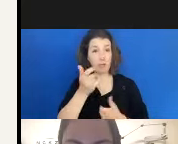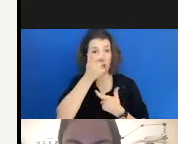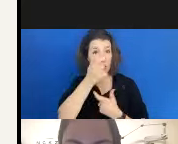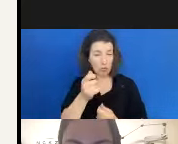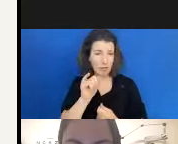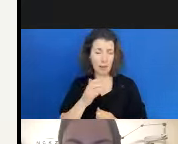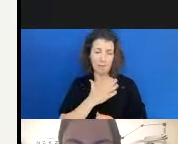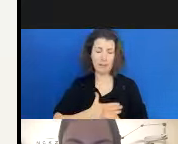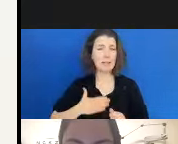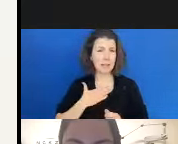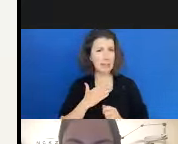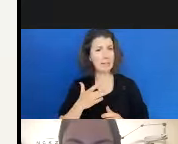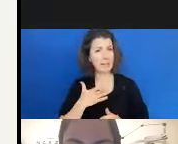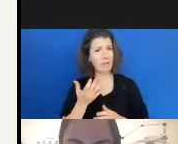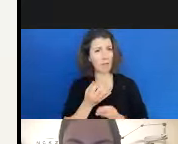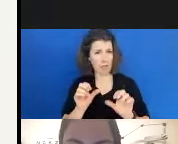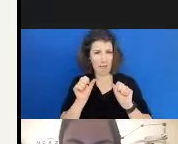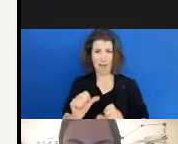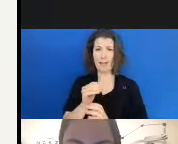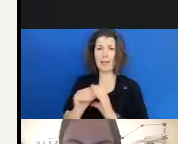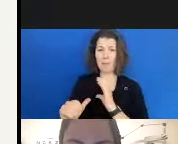feel free to email the Blum Center at